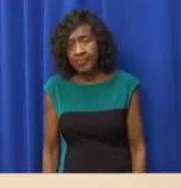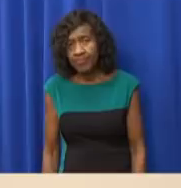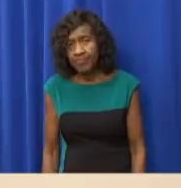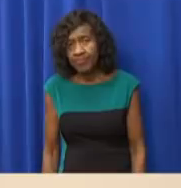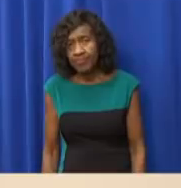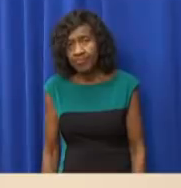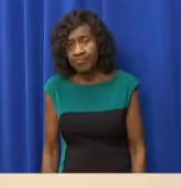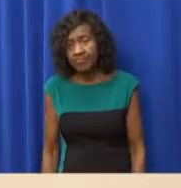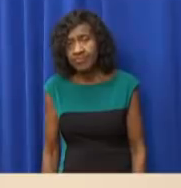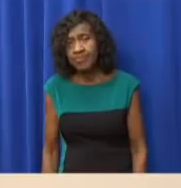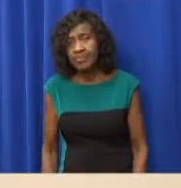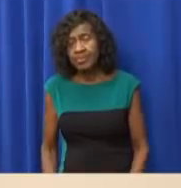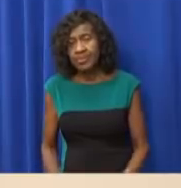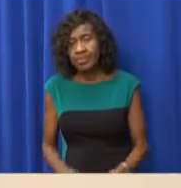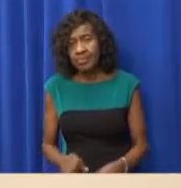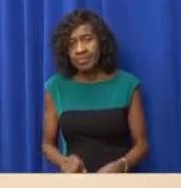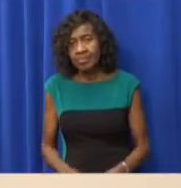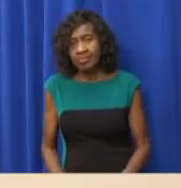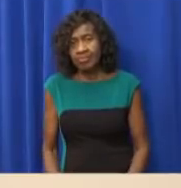So,